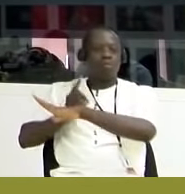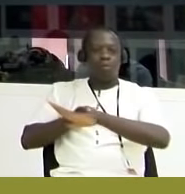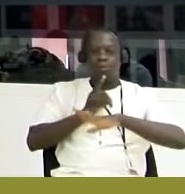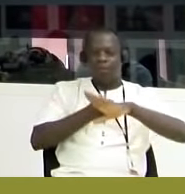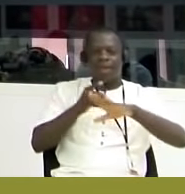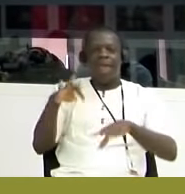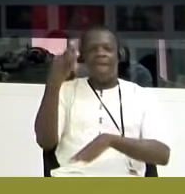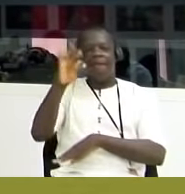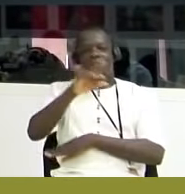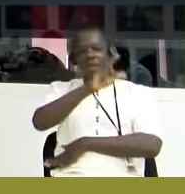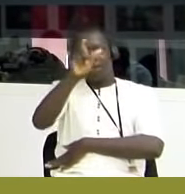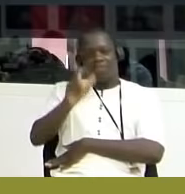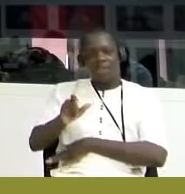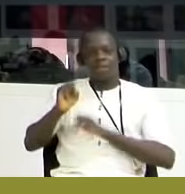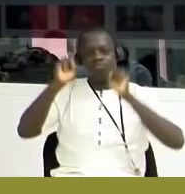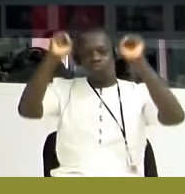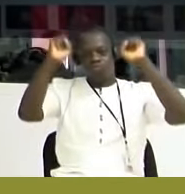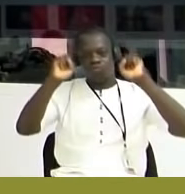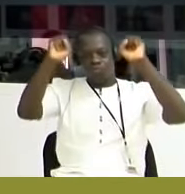again,